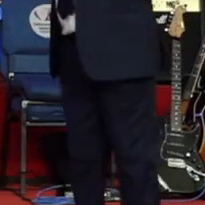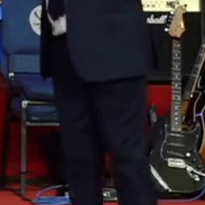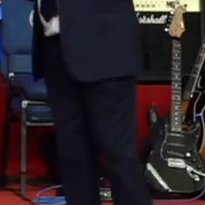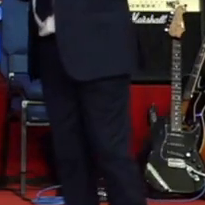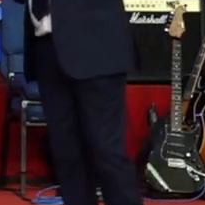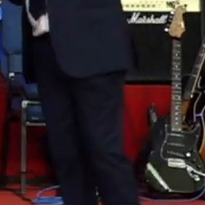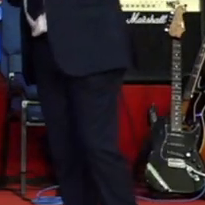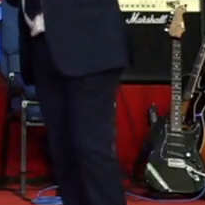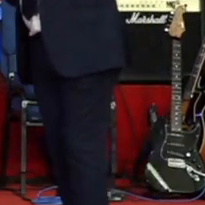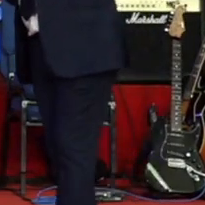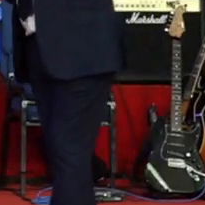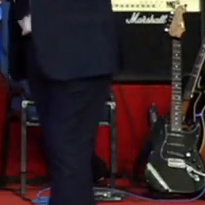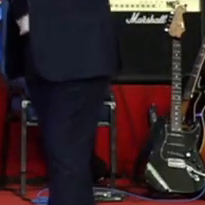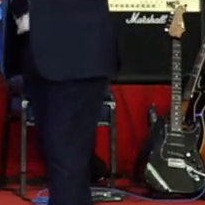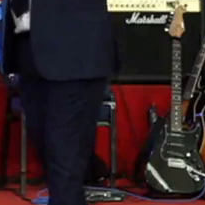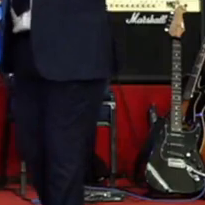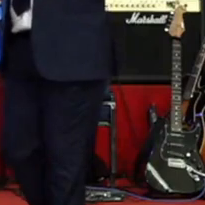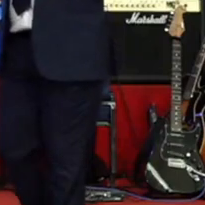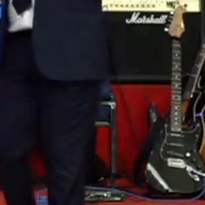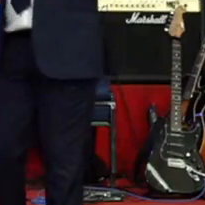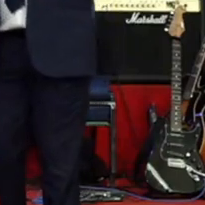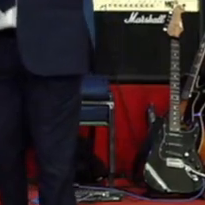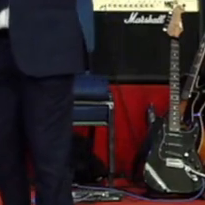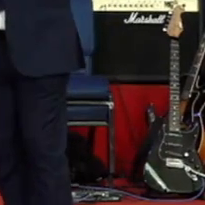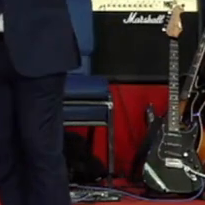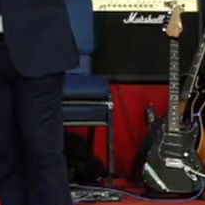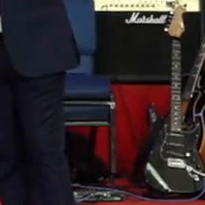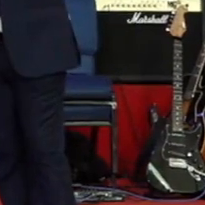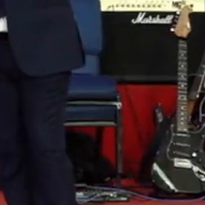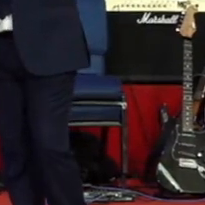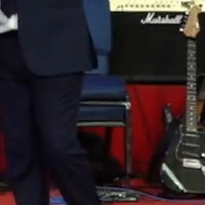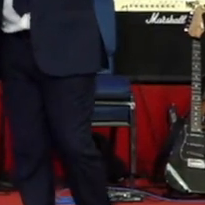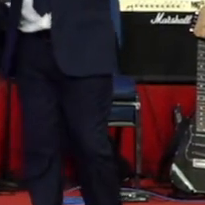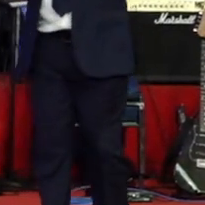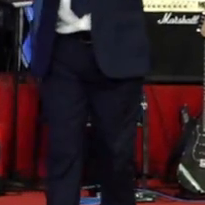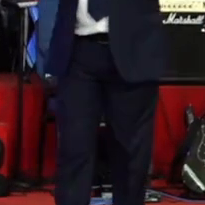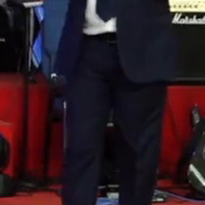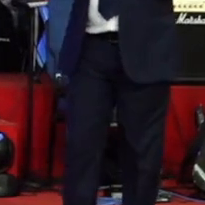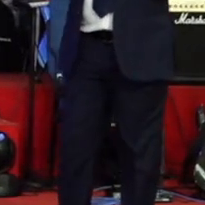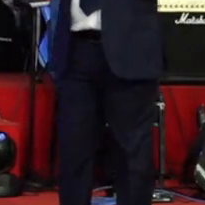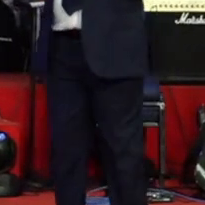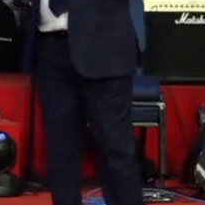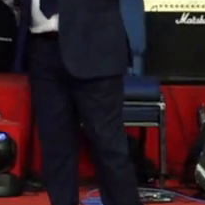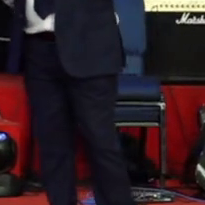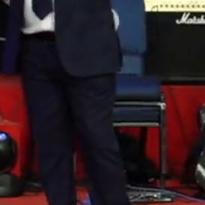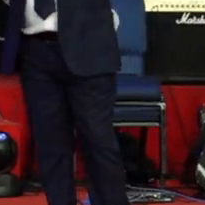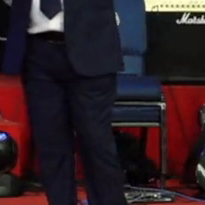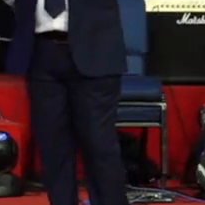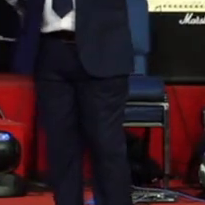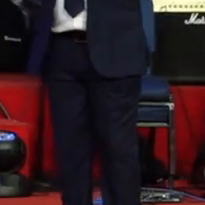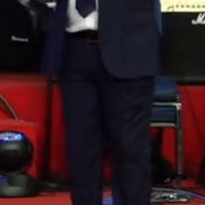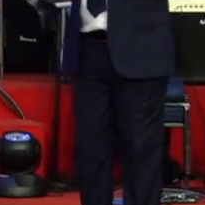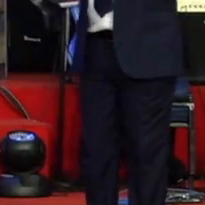I want you to jump down to law 4. Nataka turuke twende mpaka sheria ya 4. We're going to move a little quick right now. Tutafanya